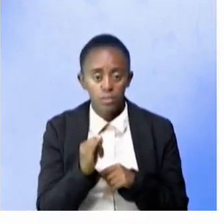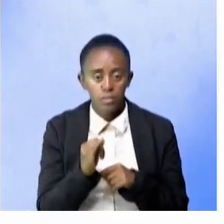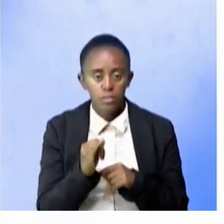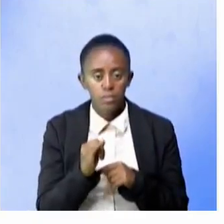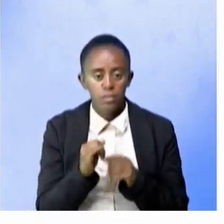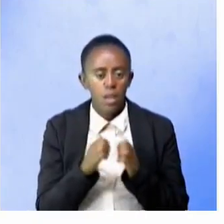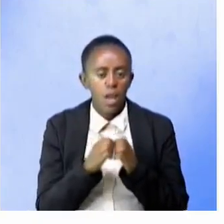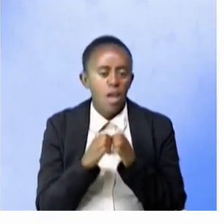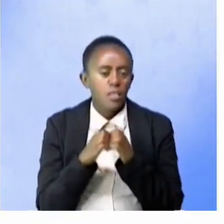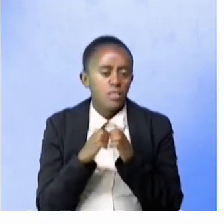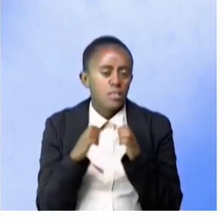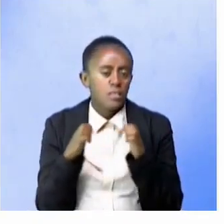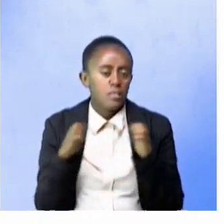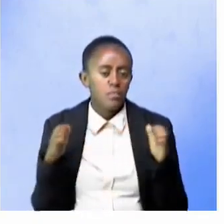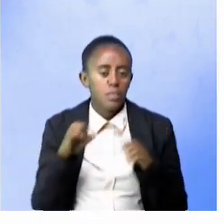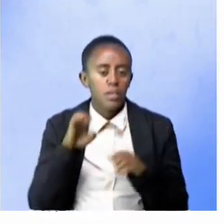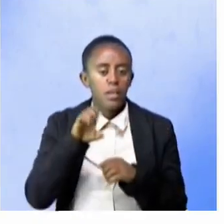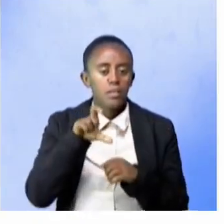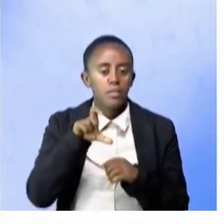extremely